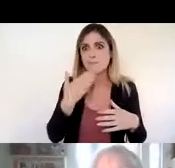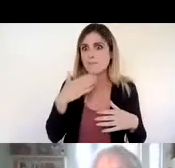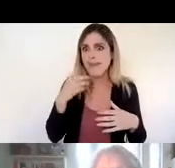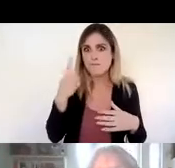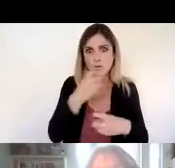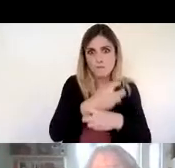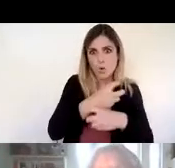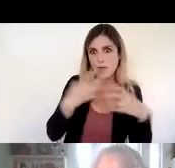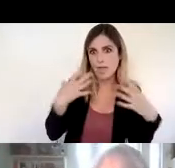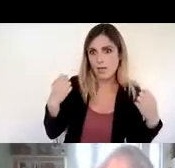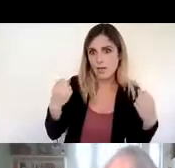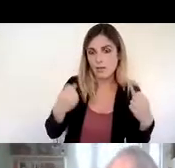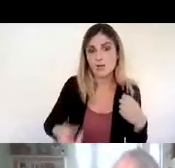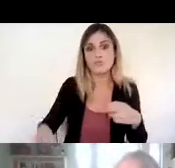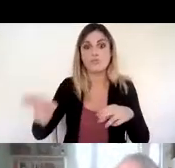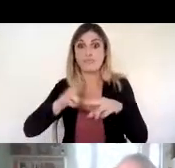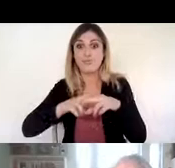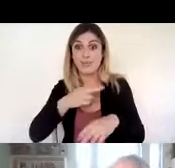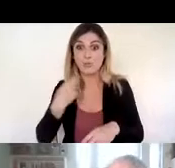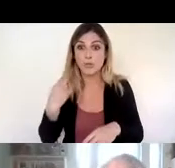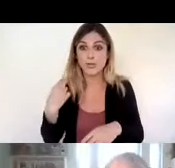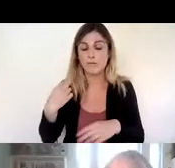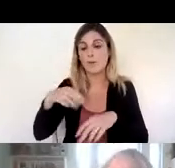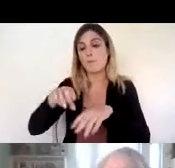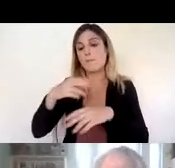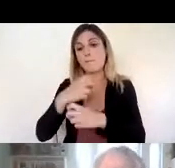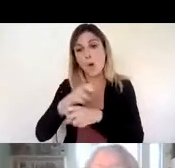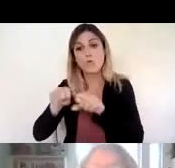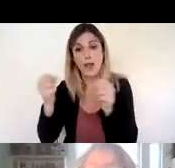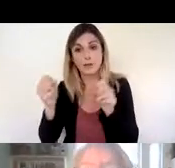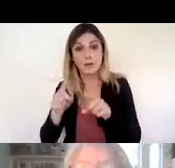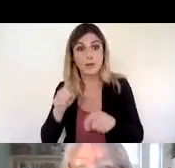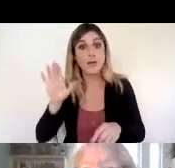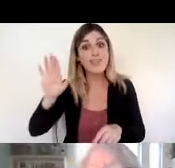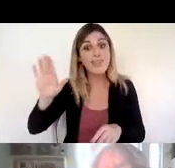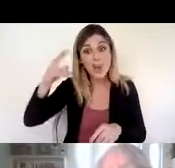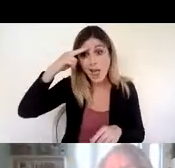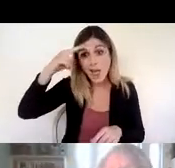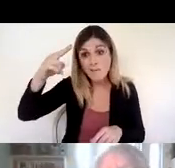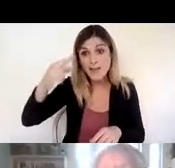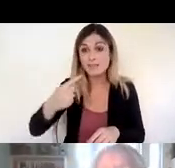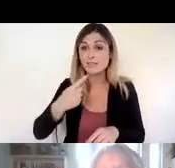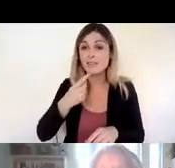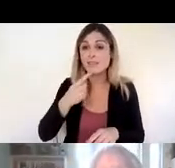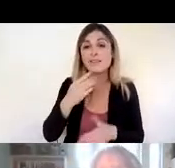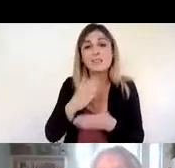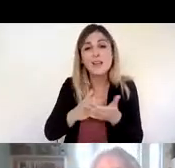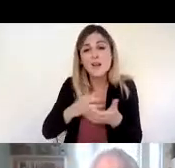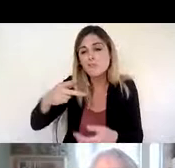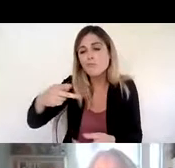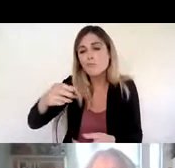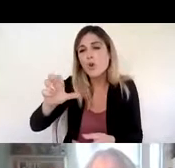fractures. The hypothesis was that certain proteins produce acidic conditions in the body, and